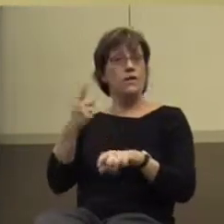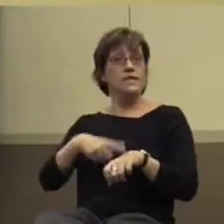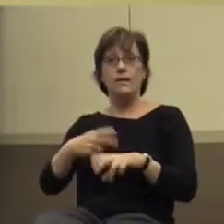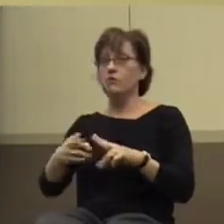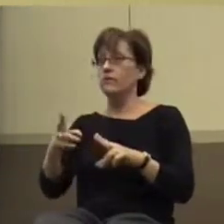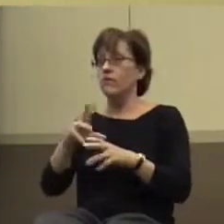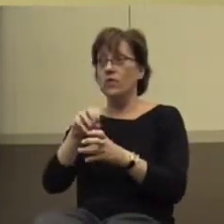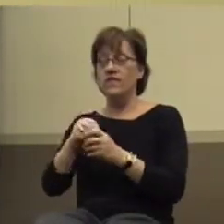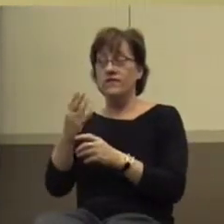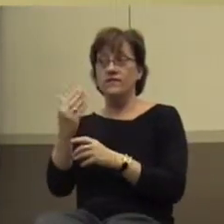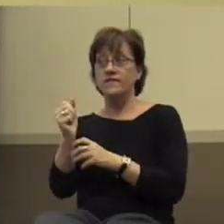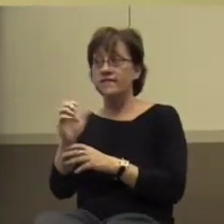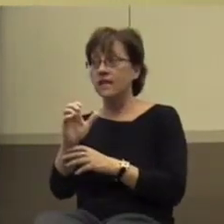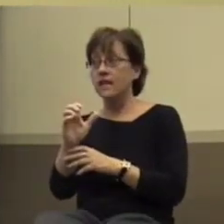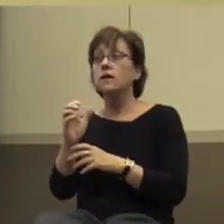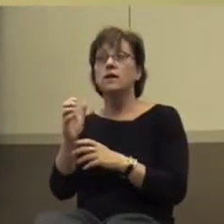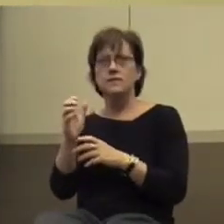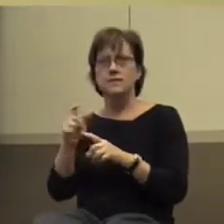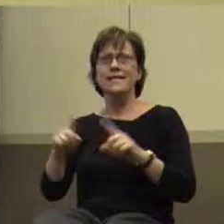You may give them